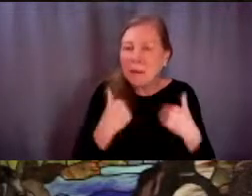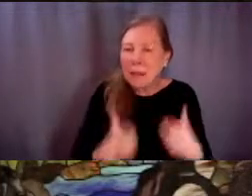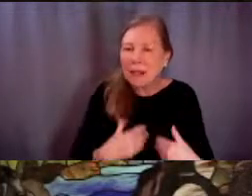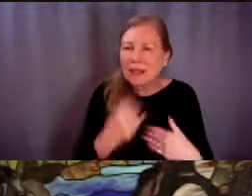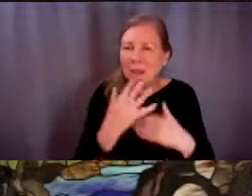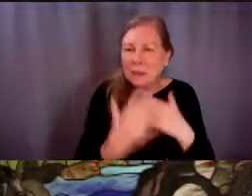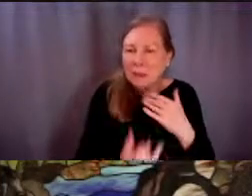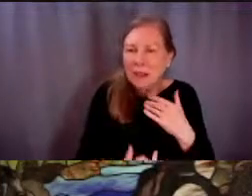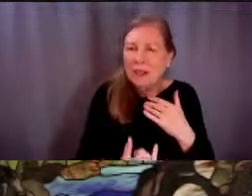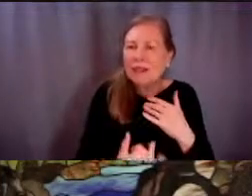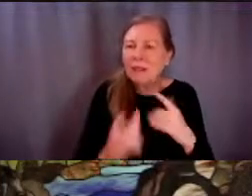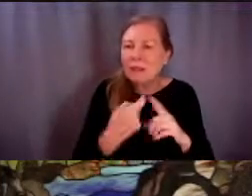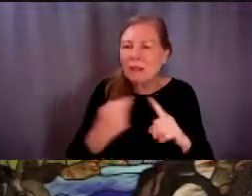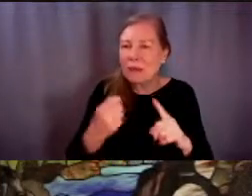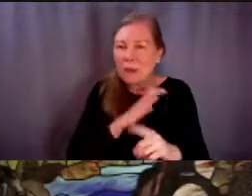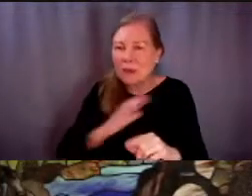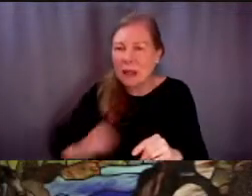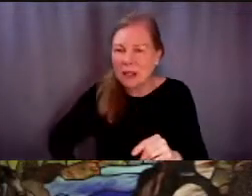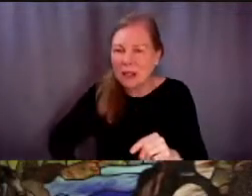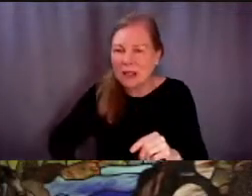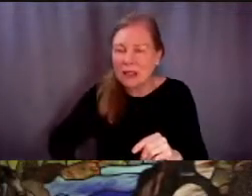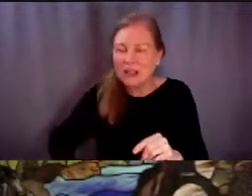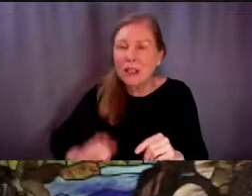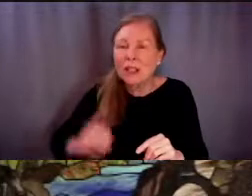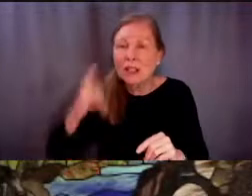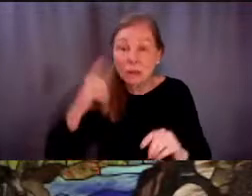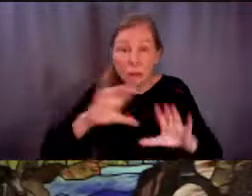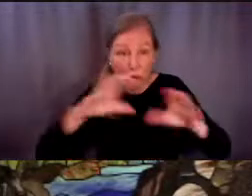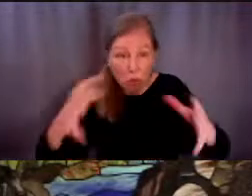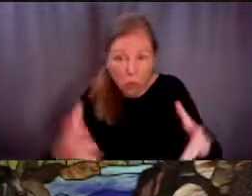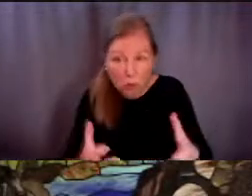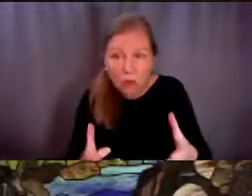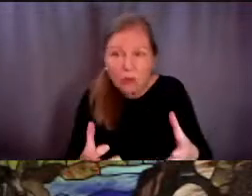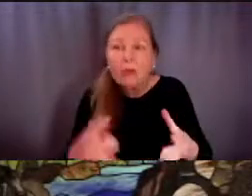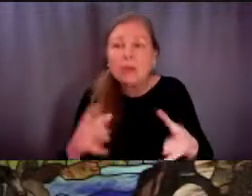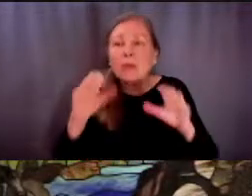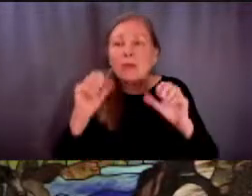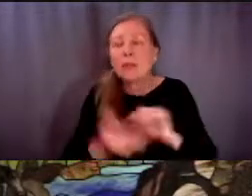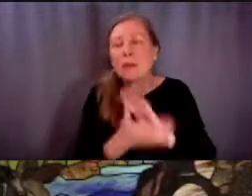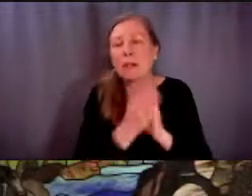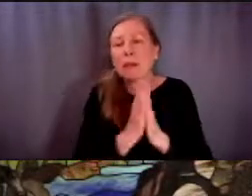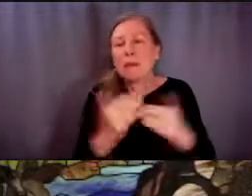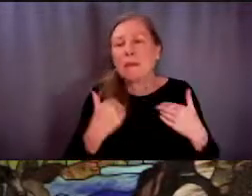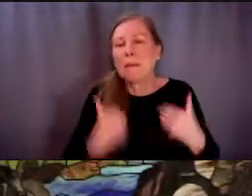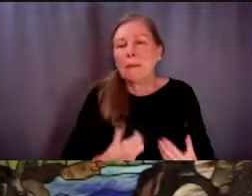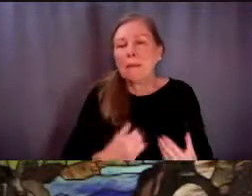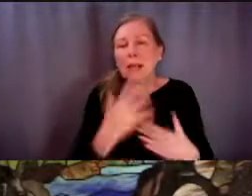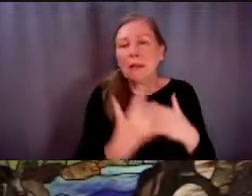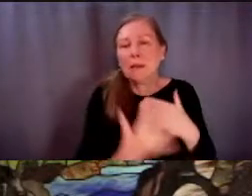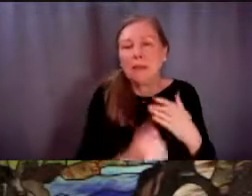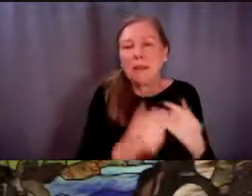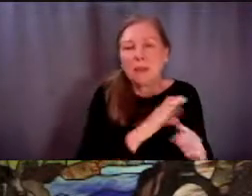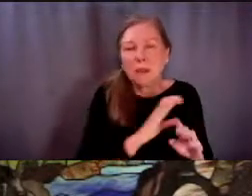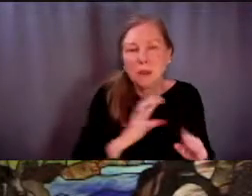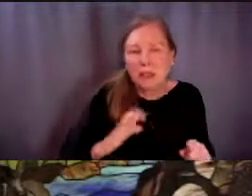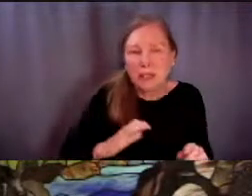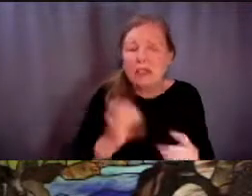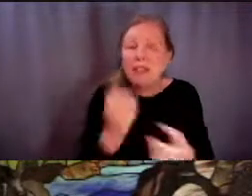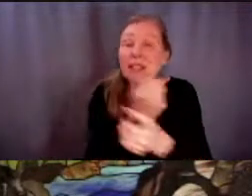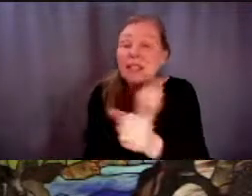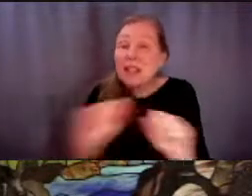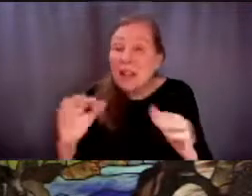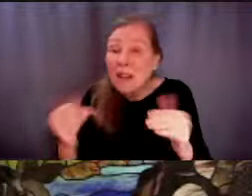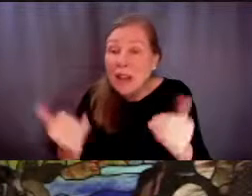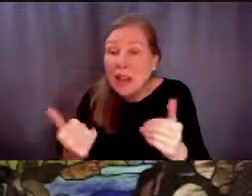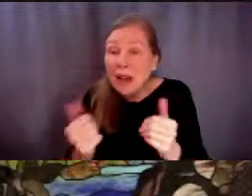that we may be for the world the body of Christ, redeemed by his blood. By your Spirit, make each one